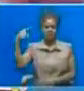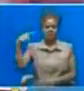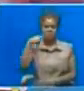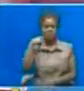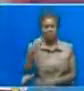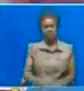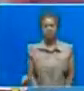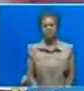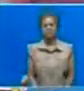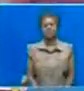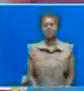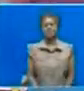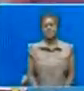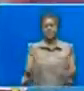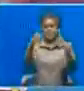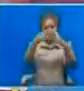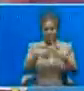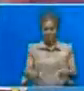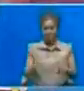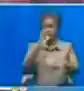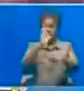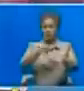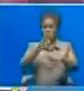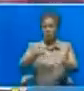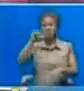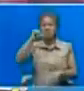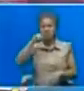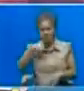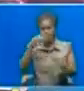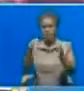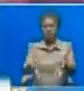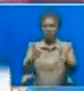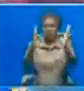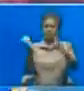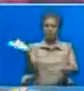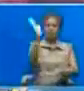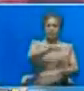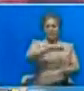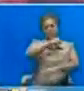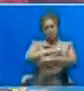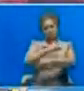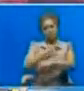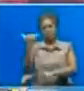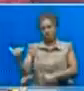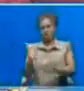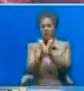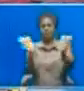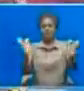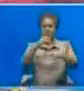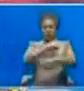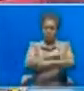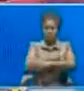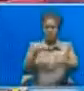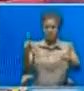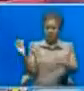Marisha Owiti. Now we get to start with some good news. It's officially back to school for students in public schools. That's right, and